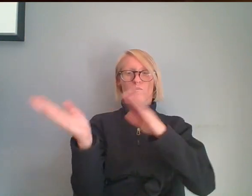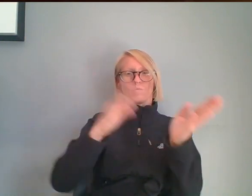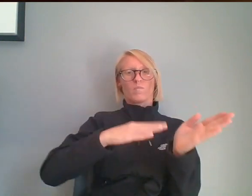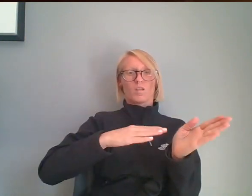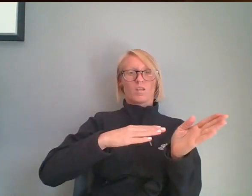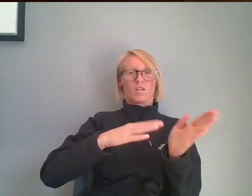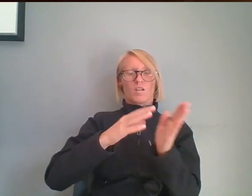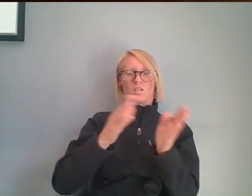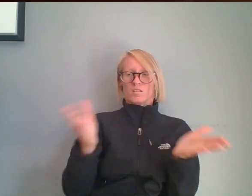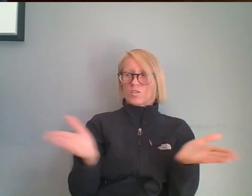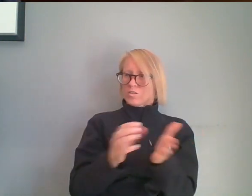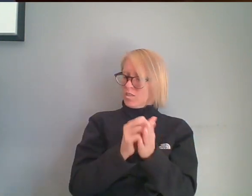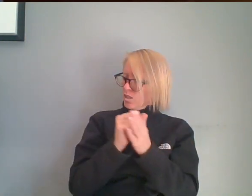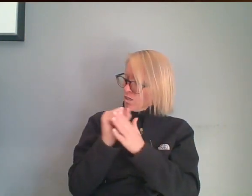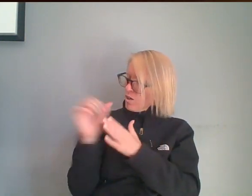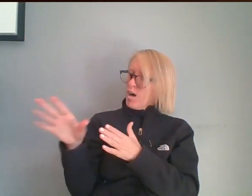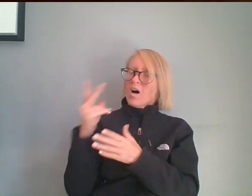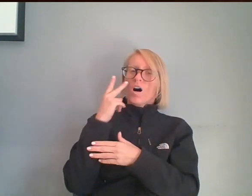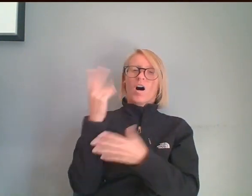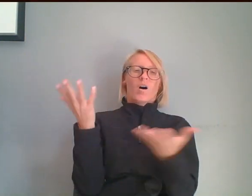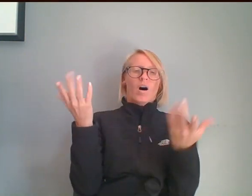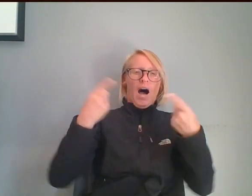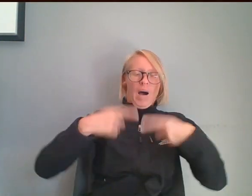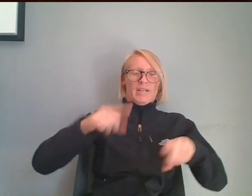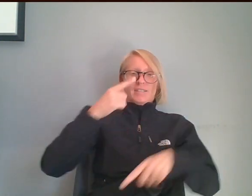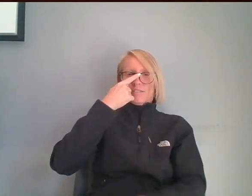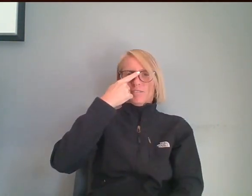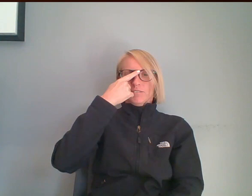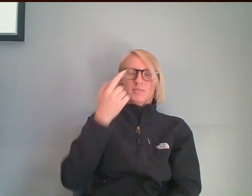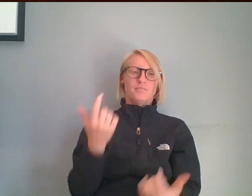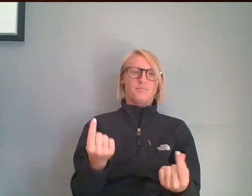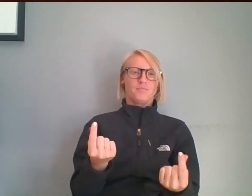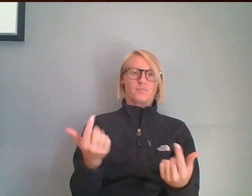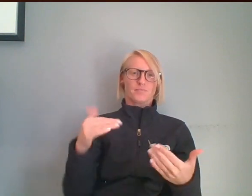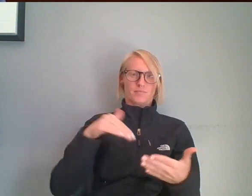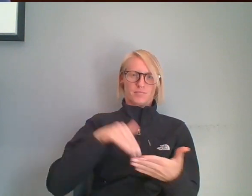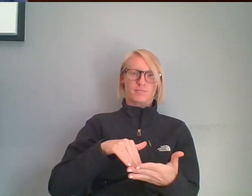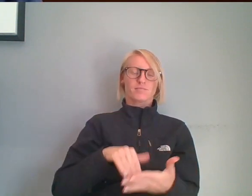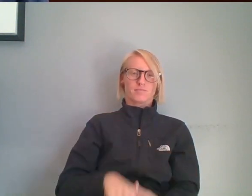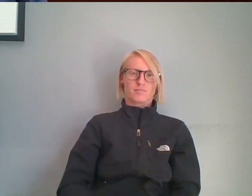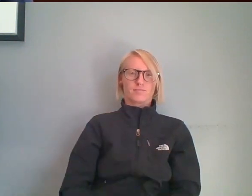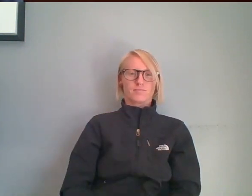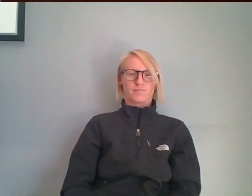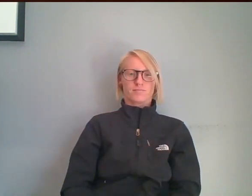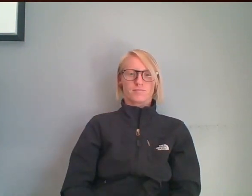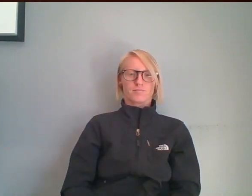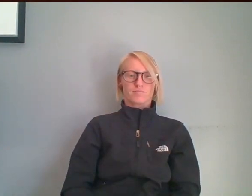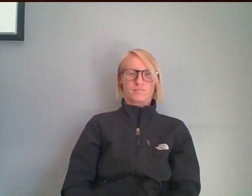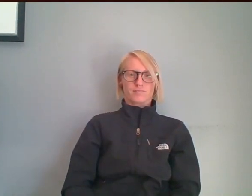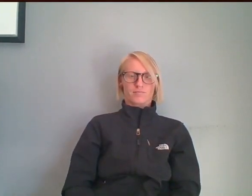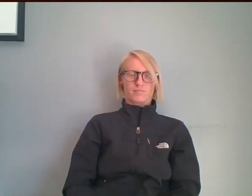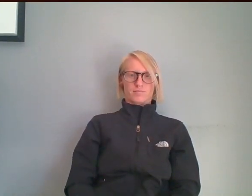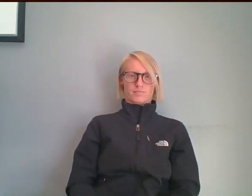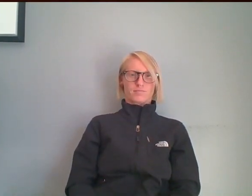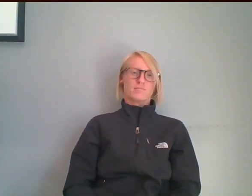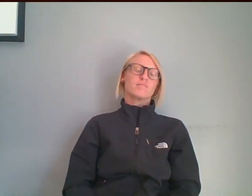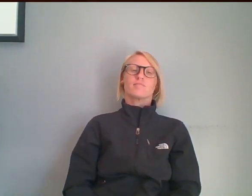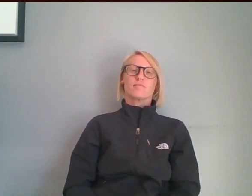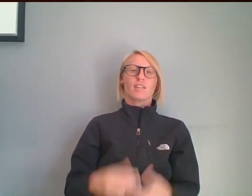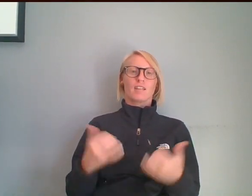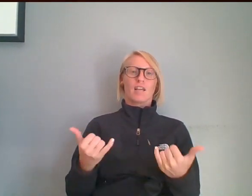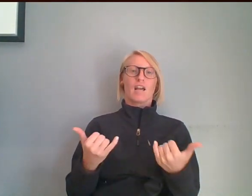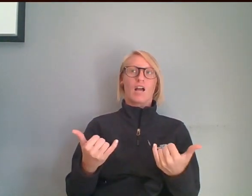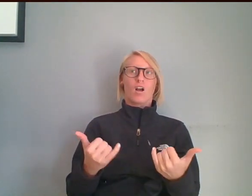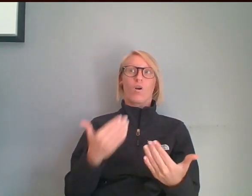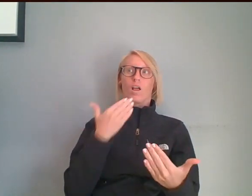and see what happens, okay? So we're going to do this activity again. This time, try the best you can to